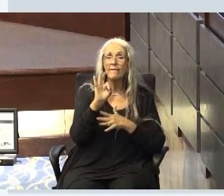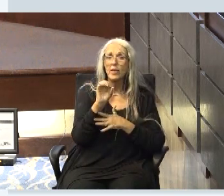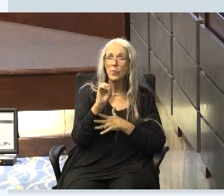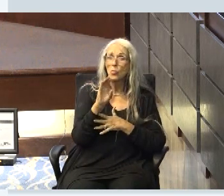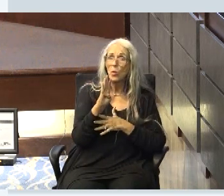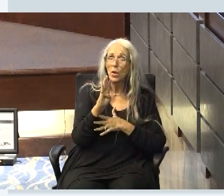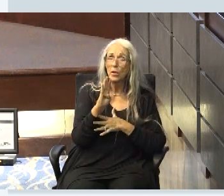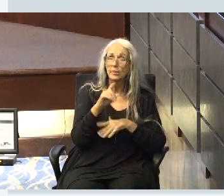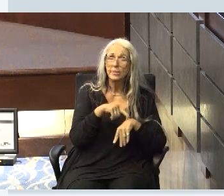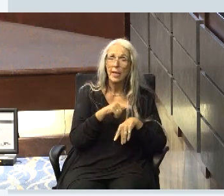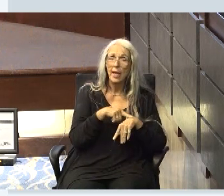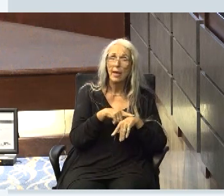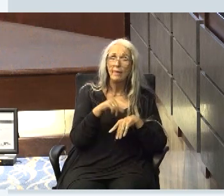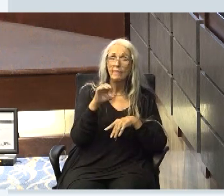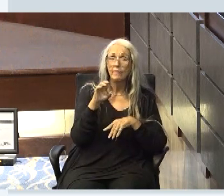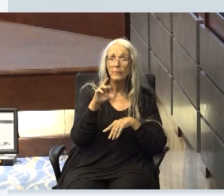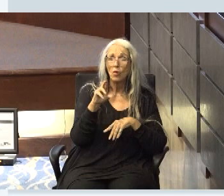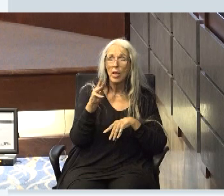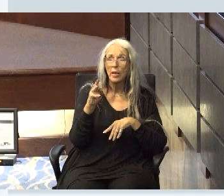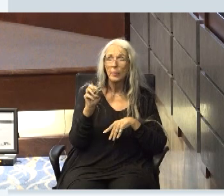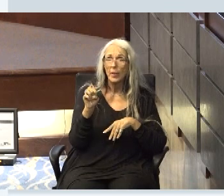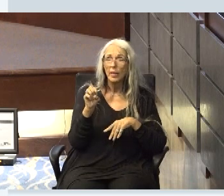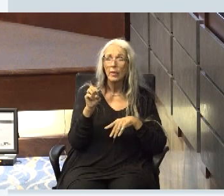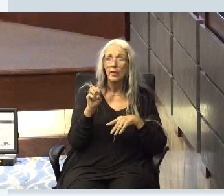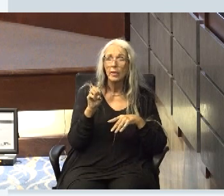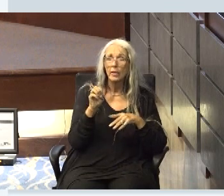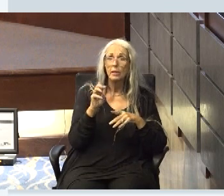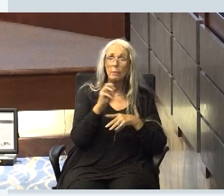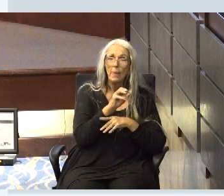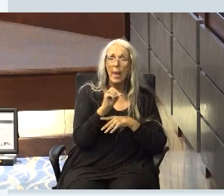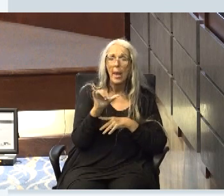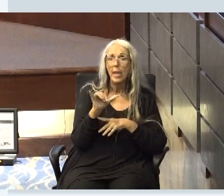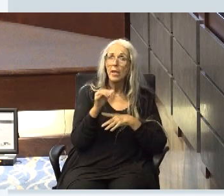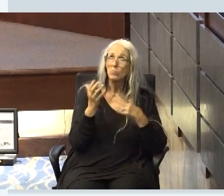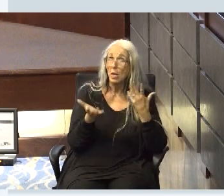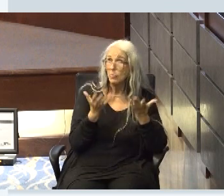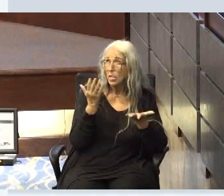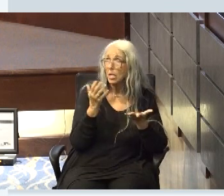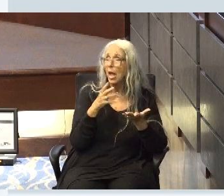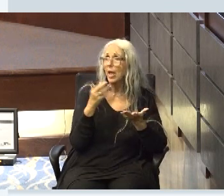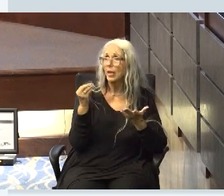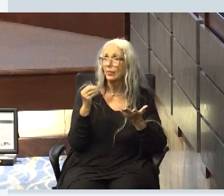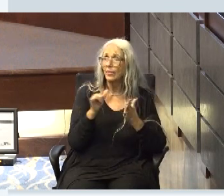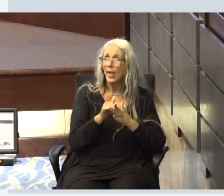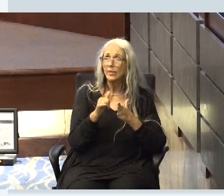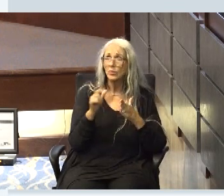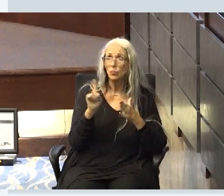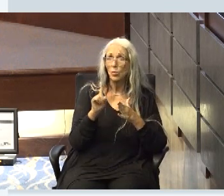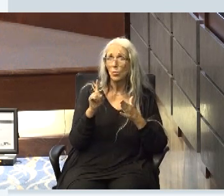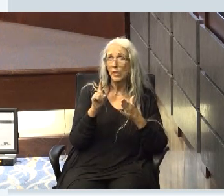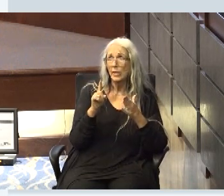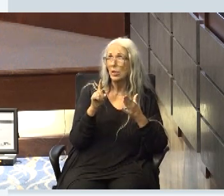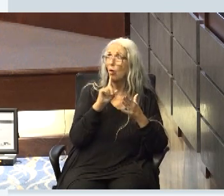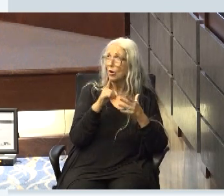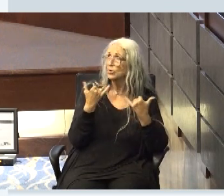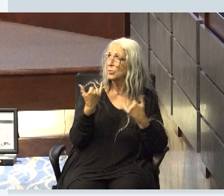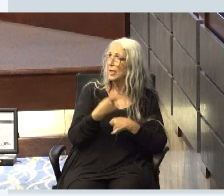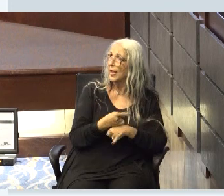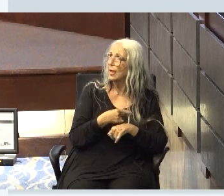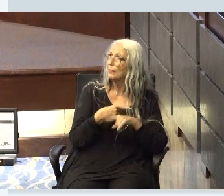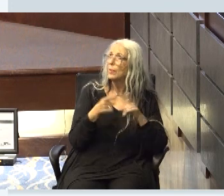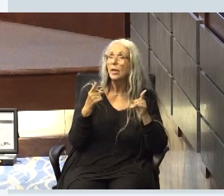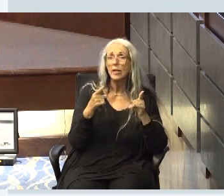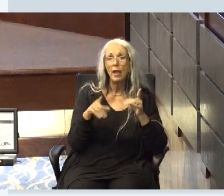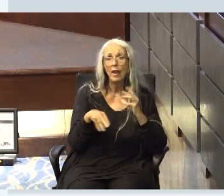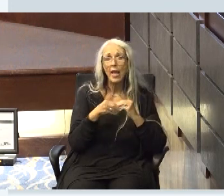timeframe, and the topo and boundary survey will wrap up in mid-May. So that's where we're at today. But again, I'll just put that